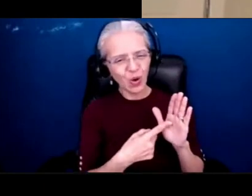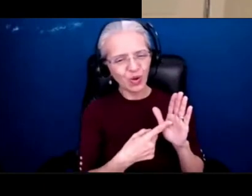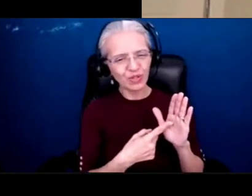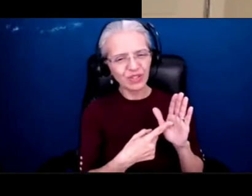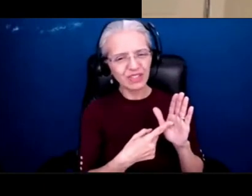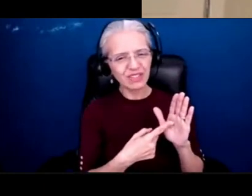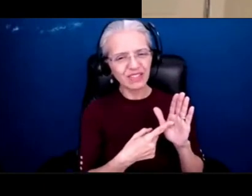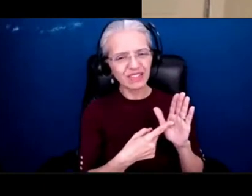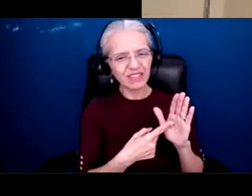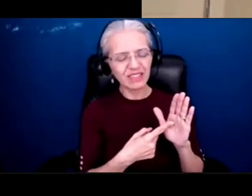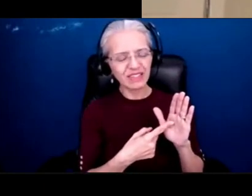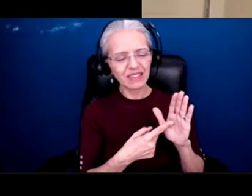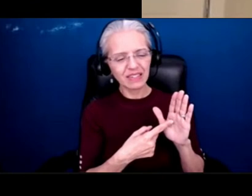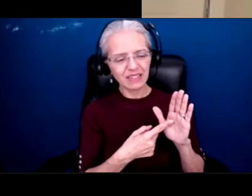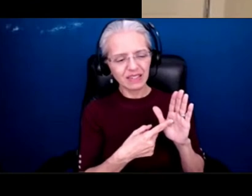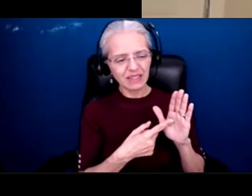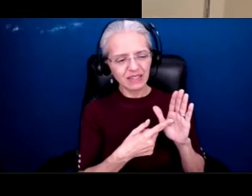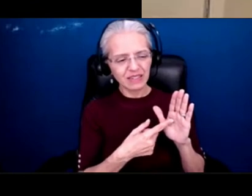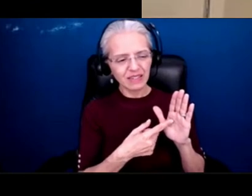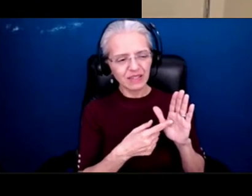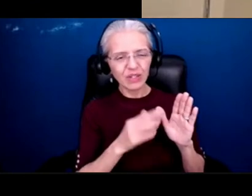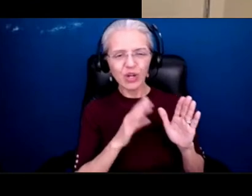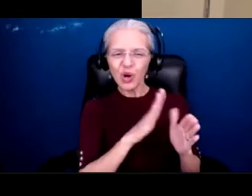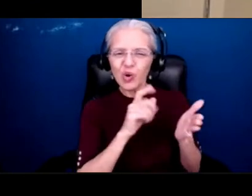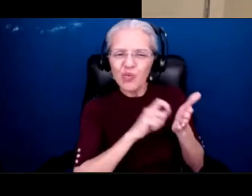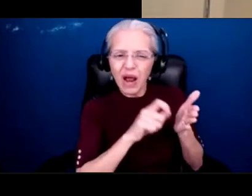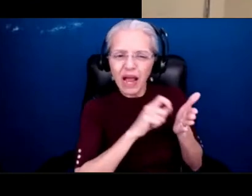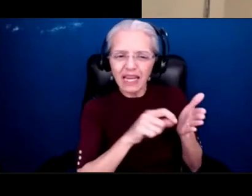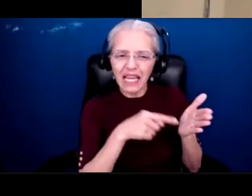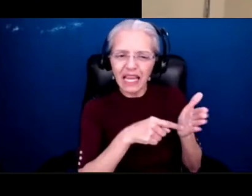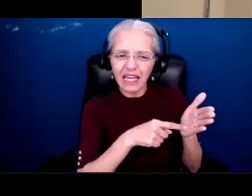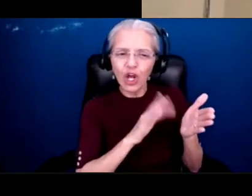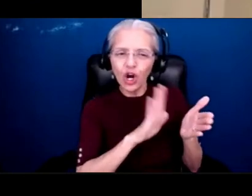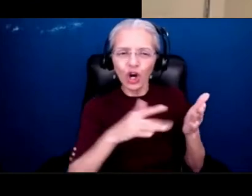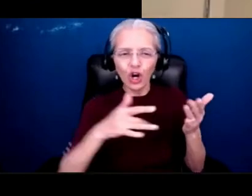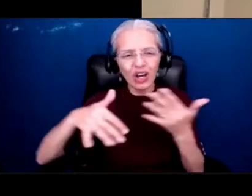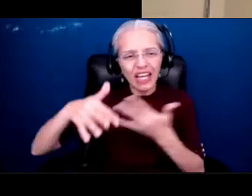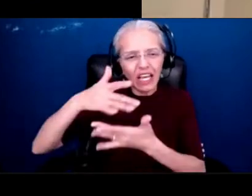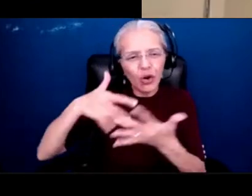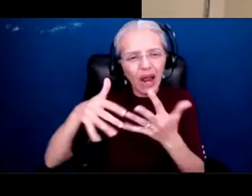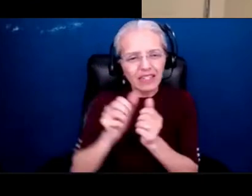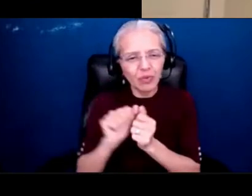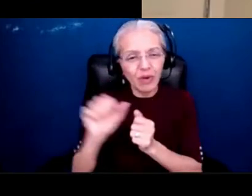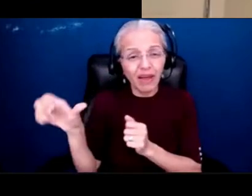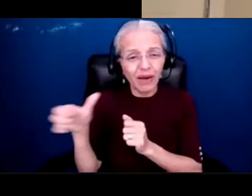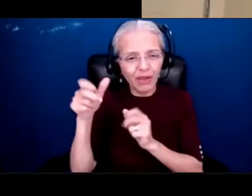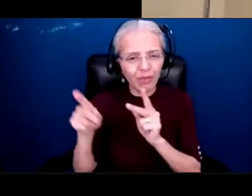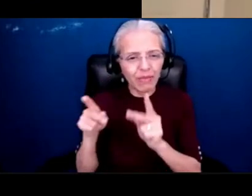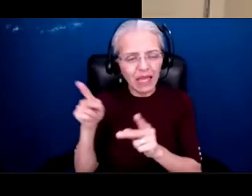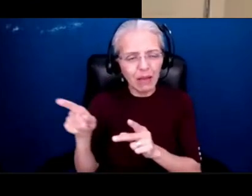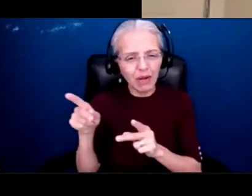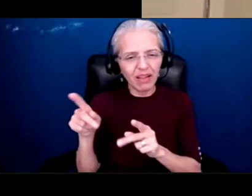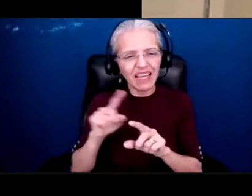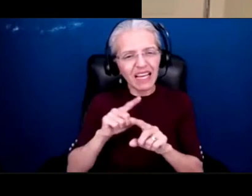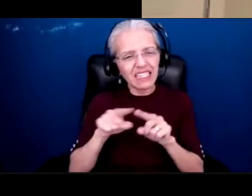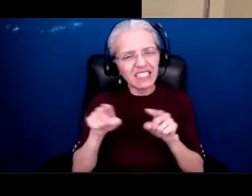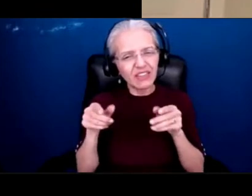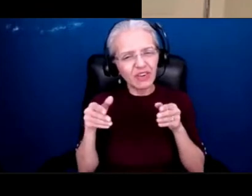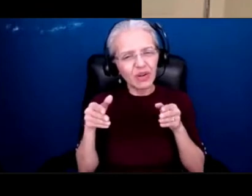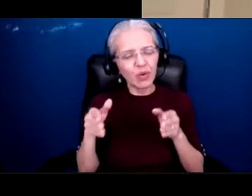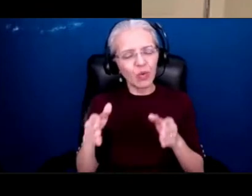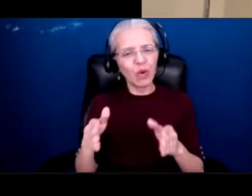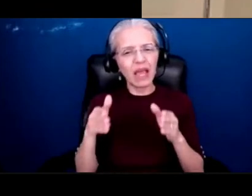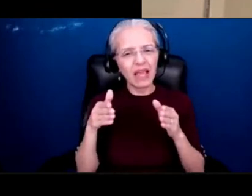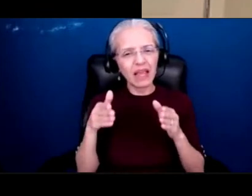writing and in her writing about interactions with people, just different ways to be, right?